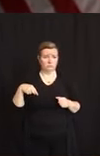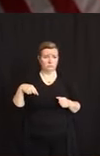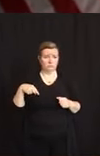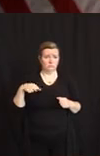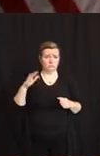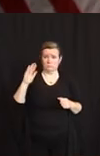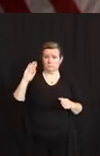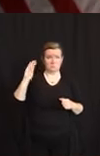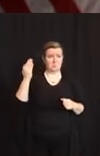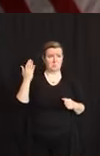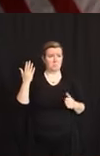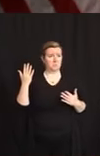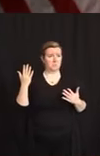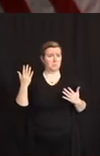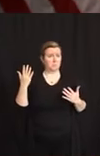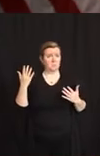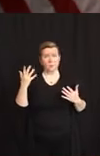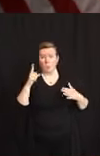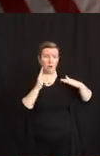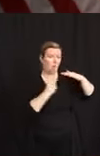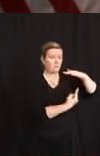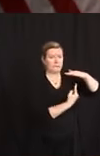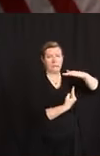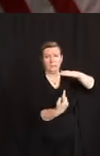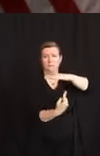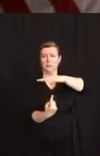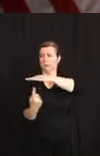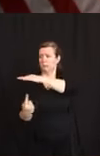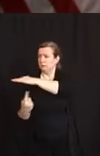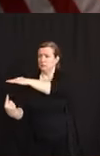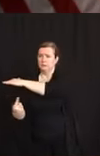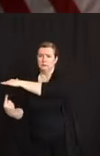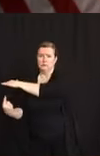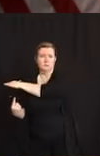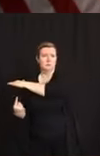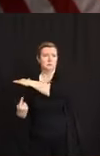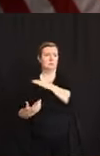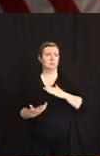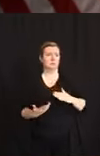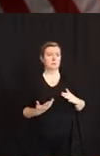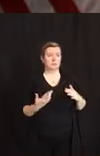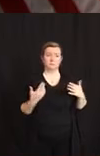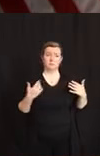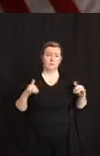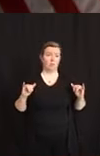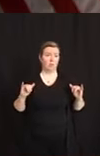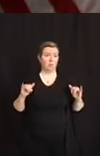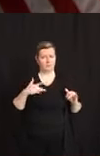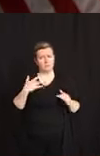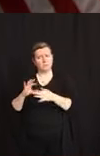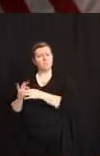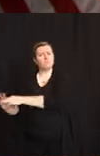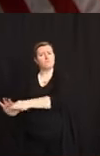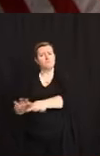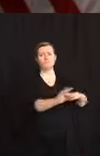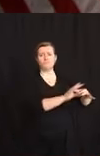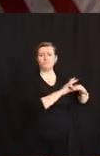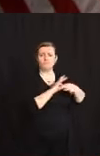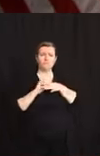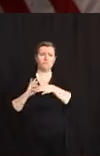we're all isolating, we are in an almost spiritual way coming together.